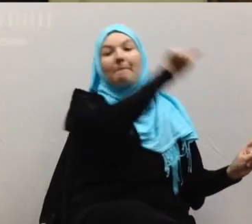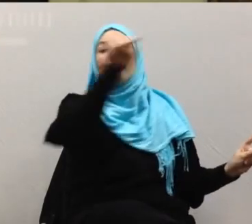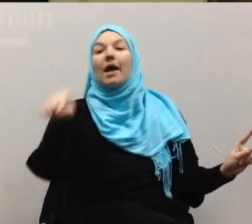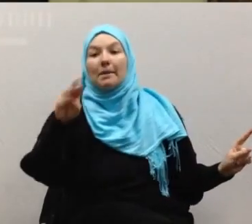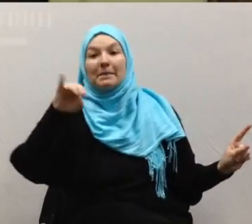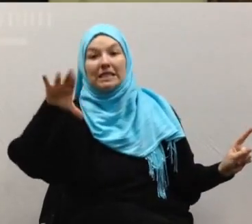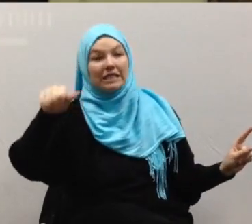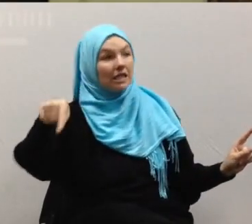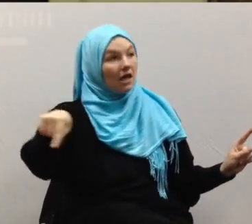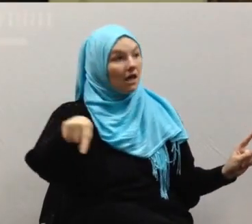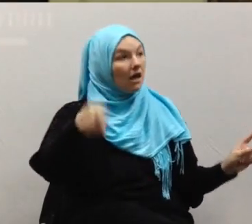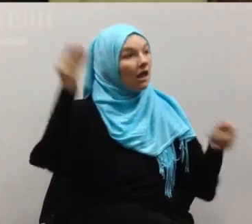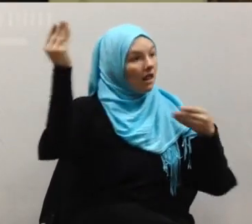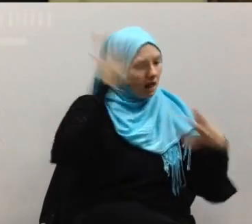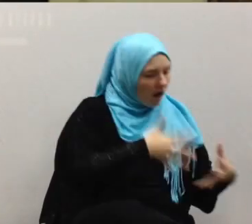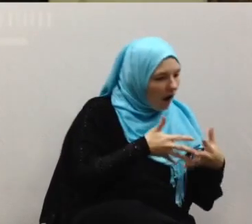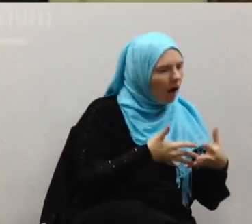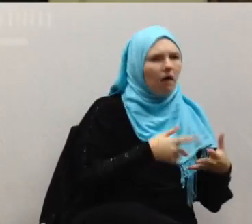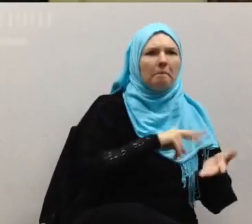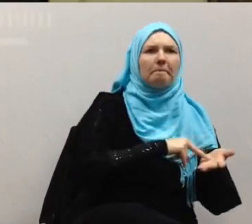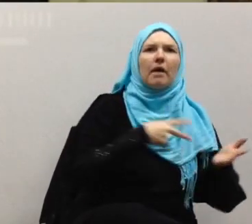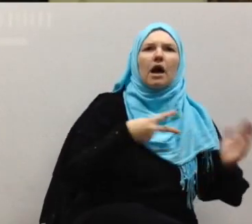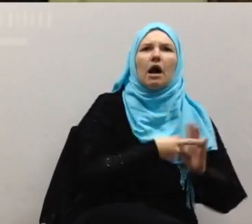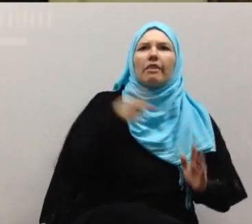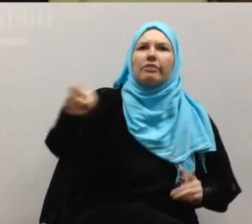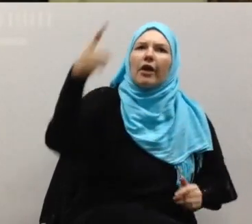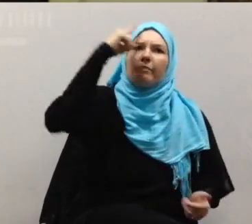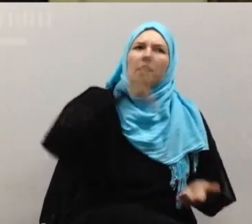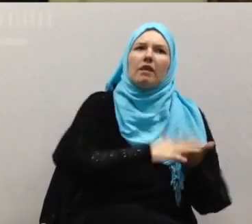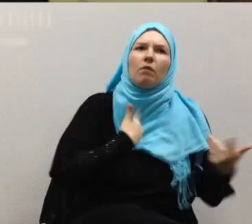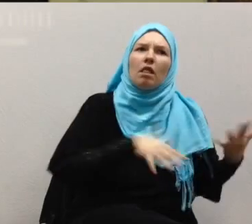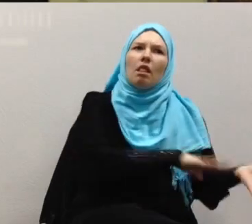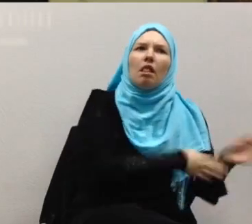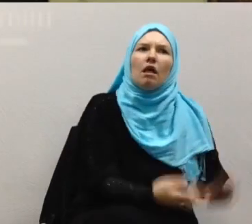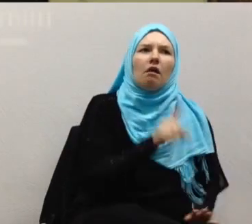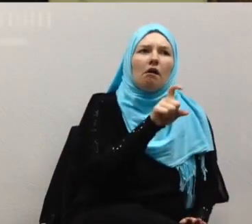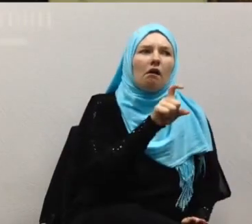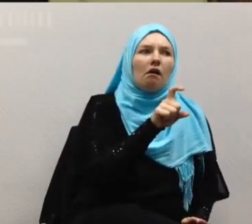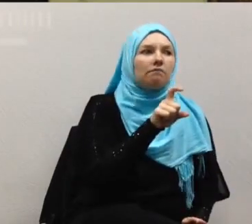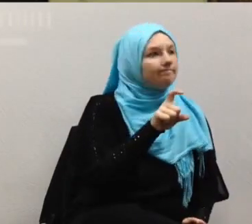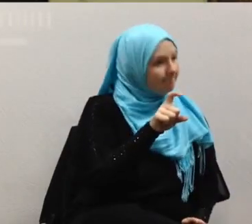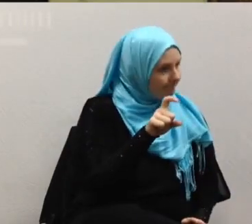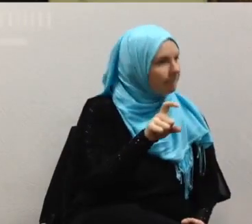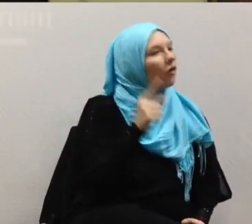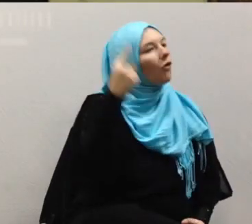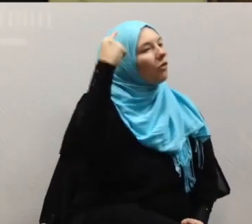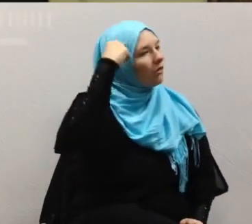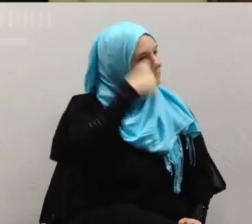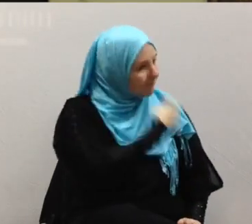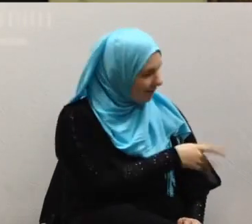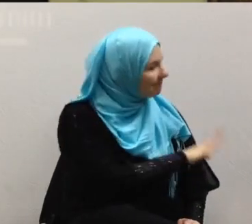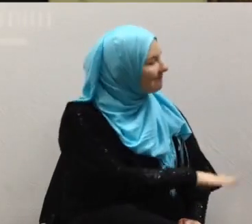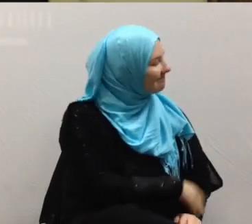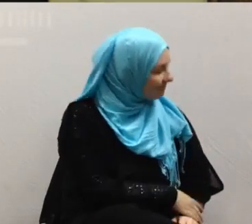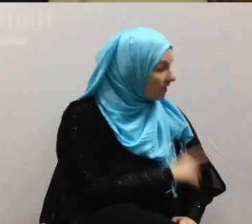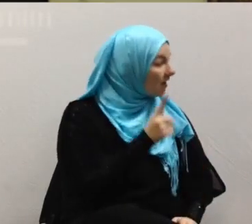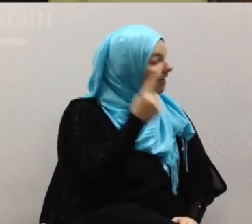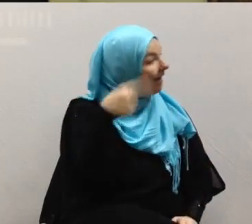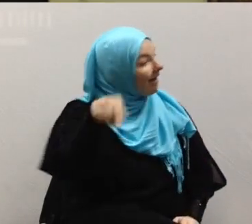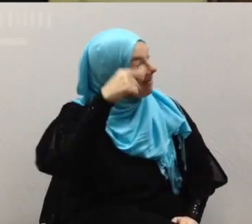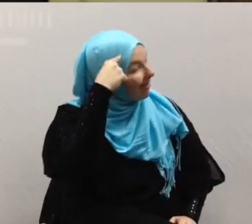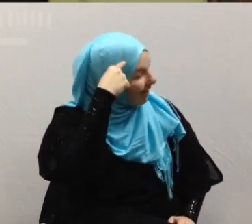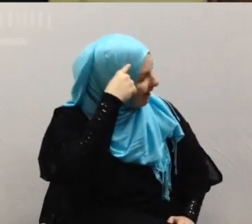And you assumed an assumption of evil and became a people ruined. You ruined